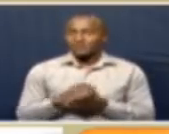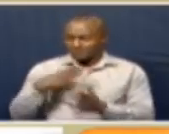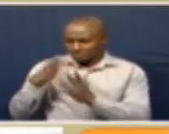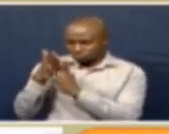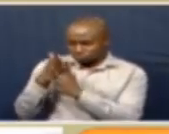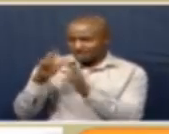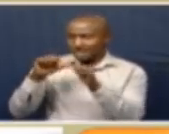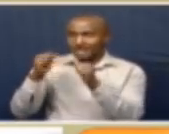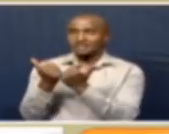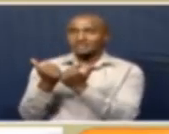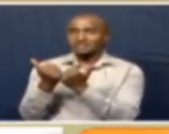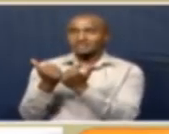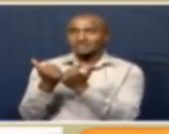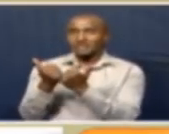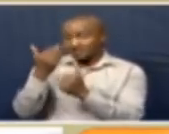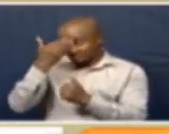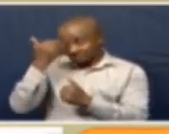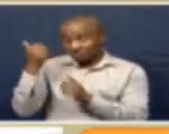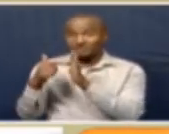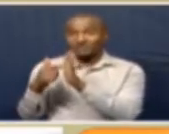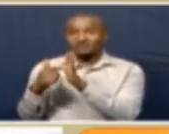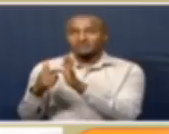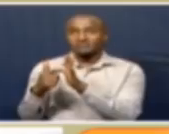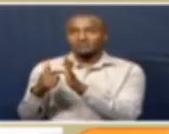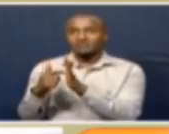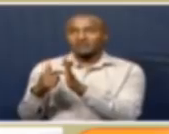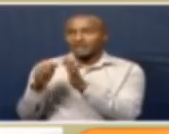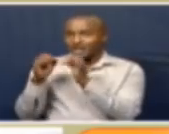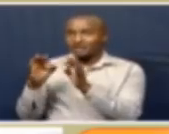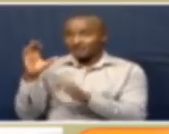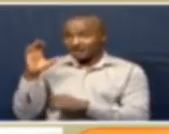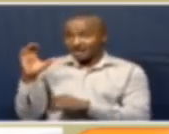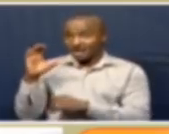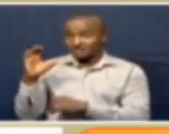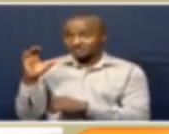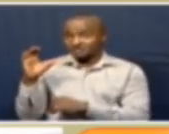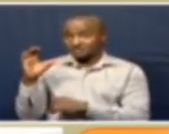the agencies. Because, for example, if a client